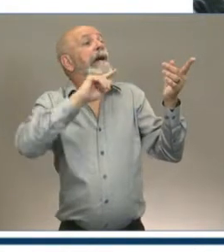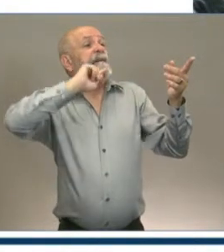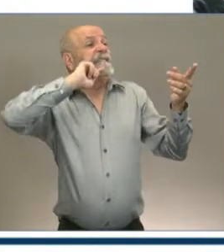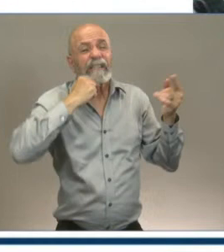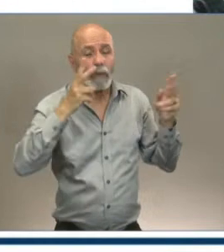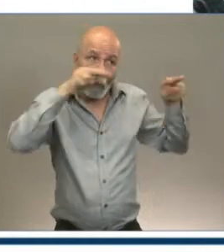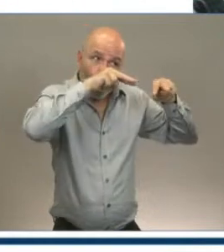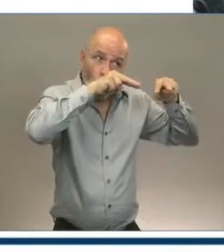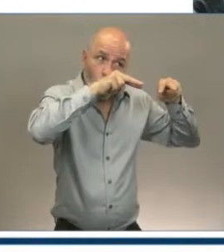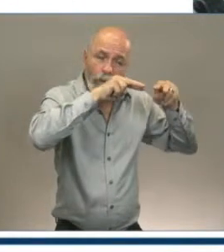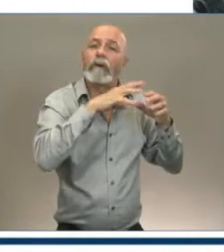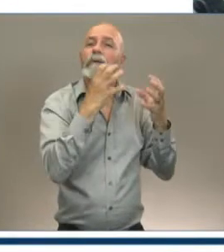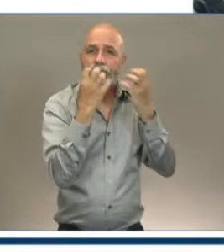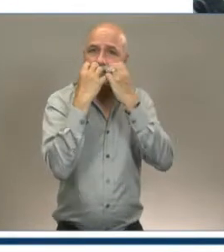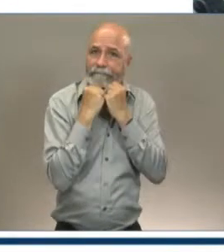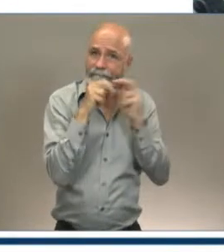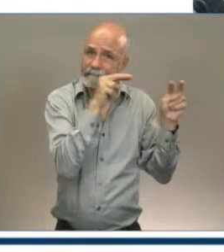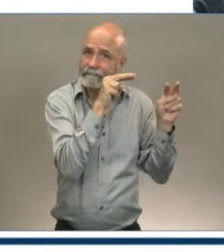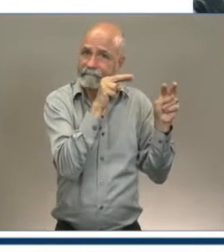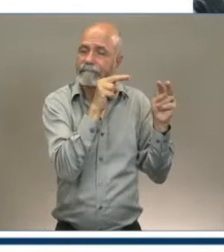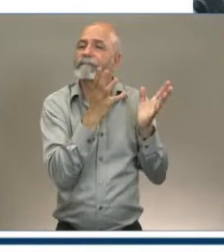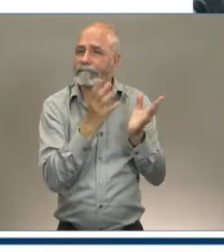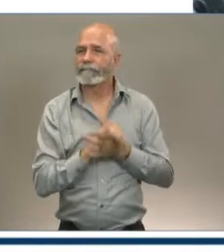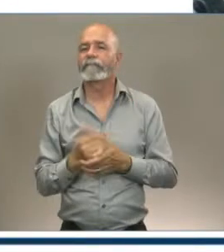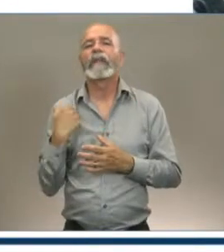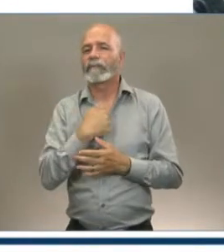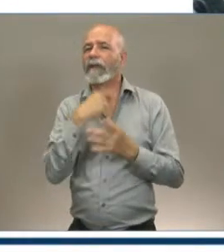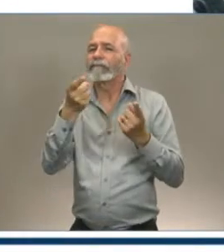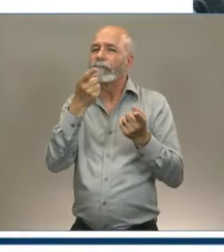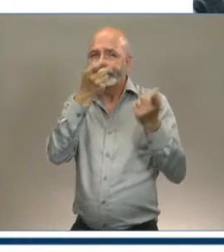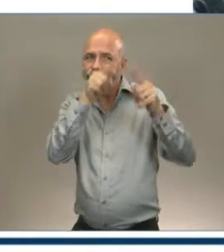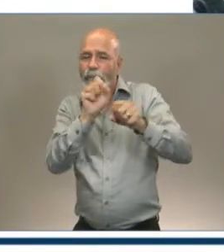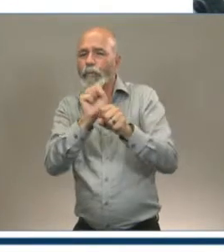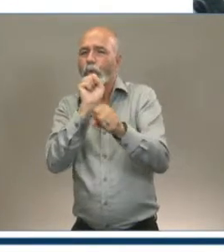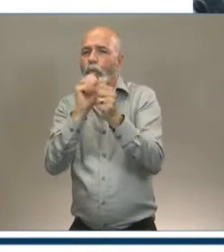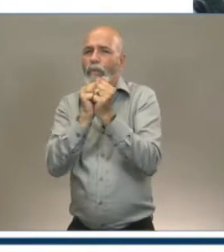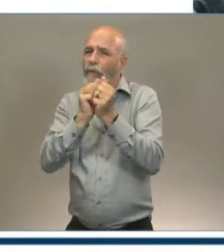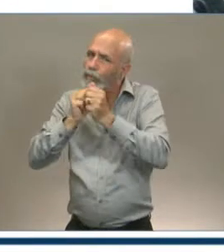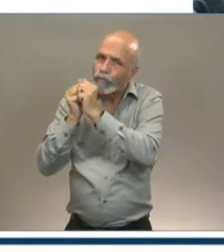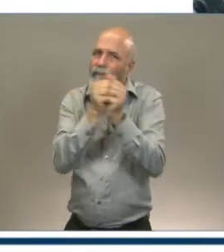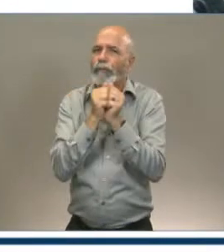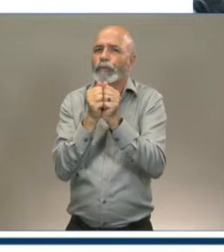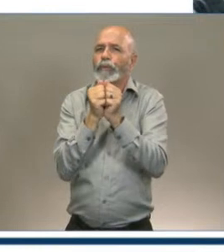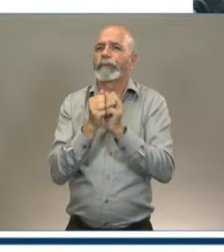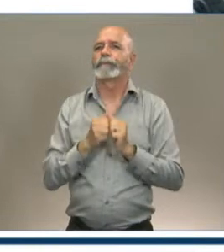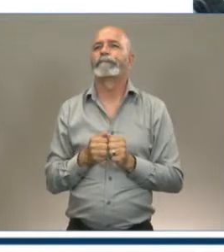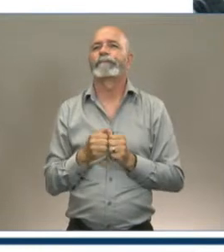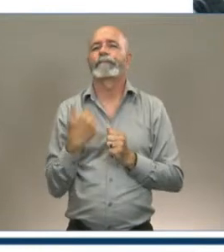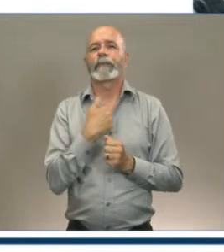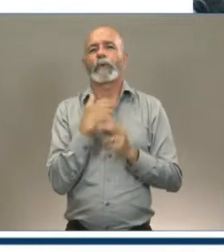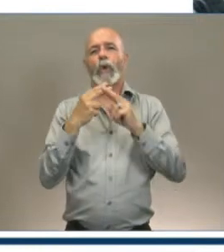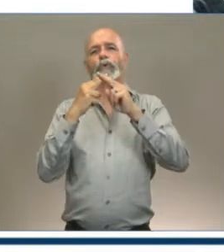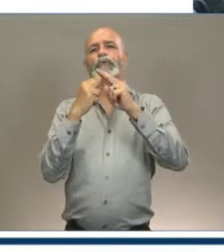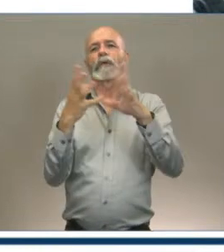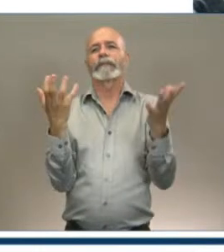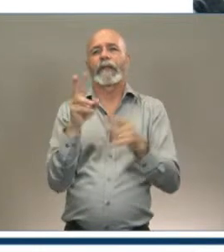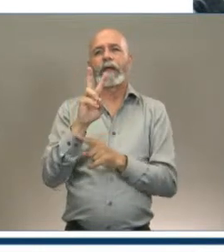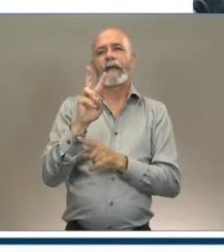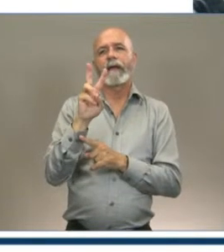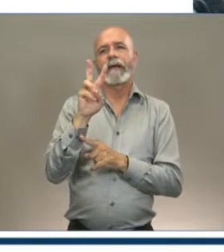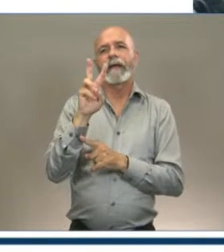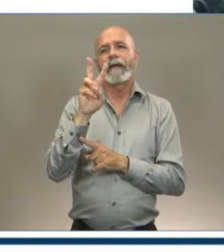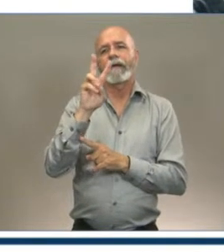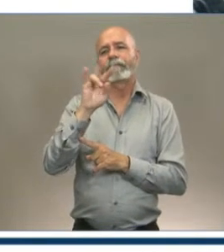of our responsiveness and us working together as a system. This virtual care work is in addition to the work of our public health